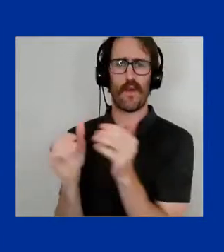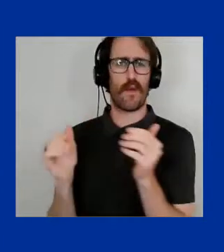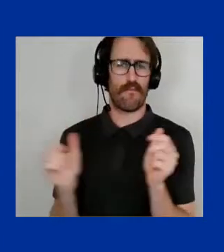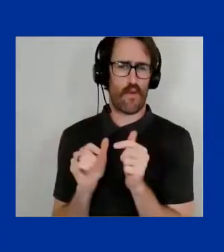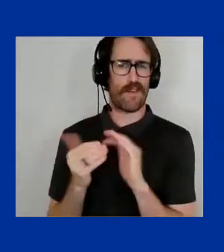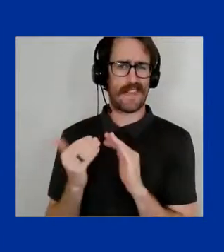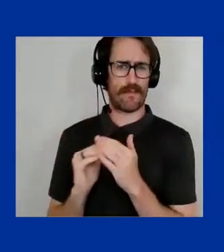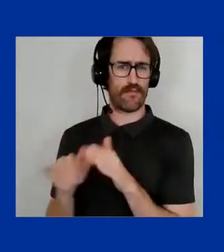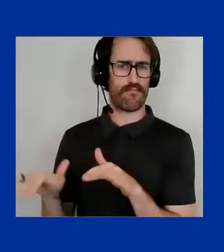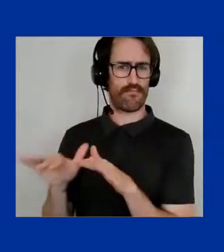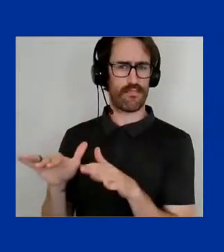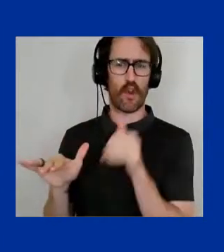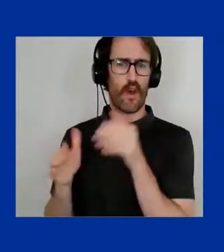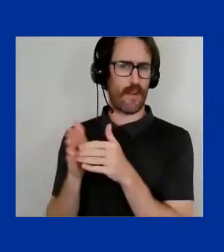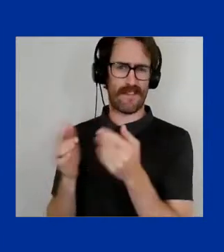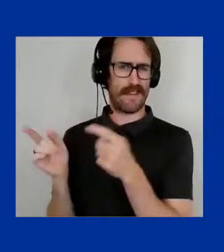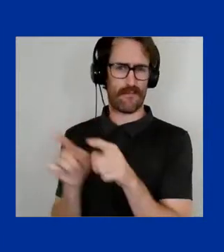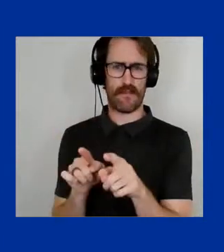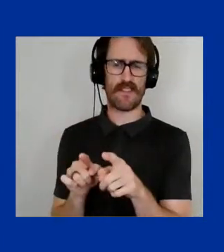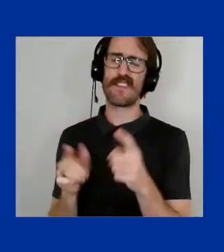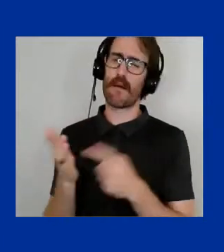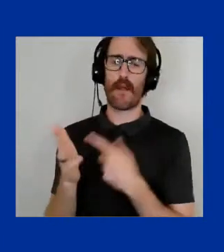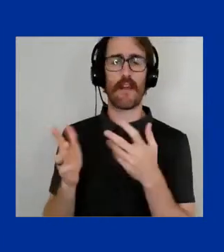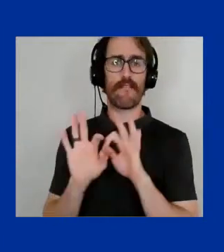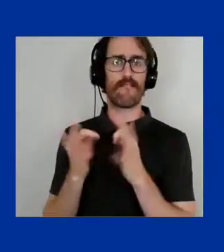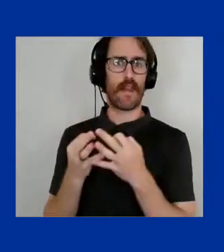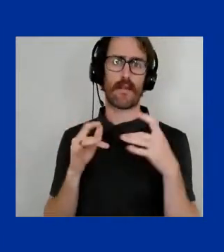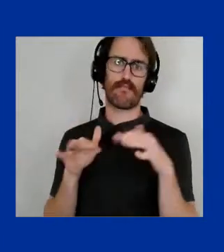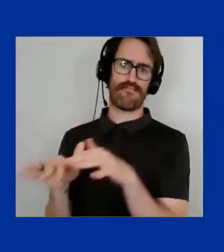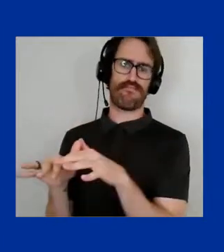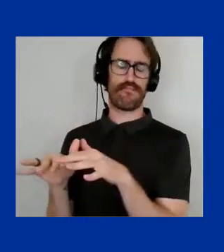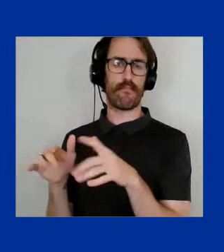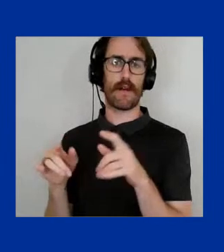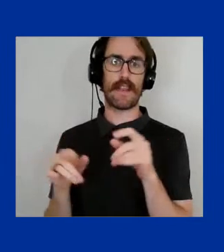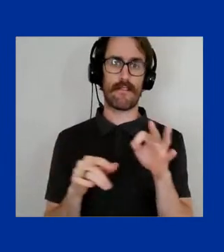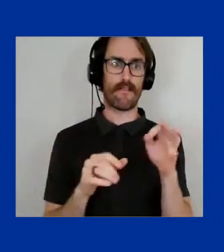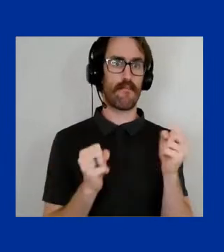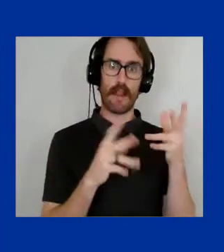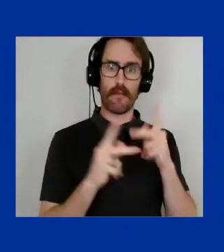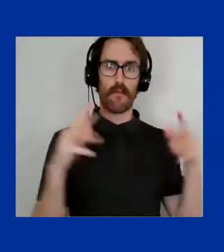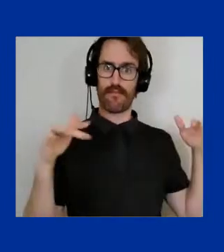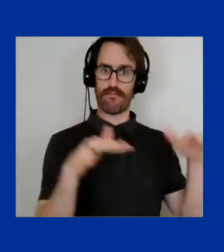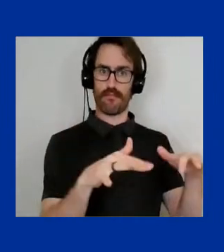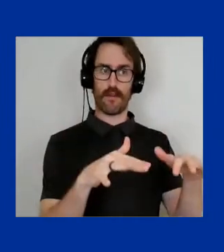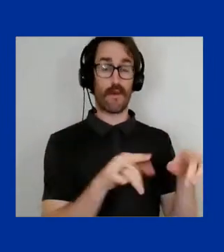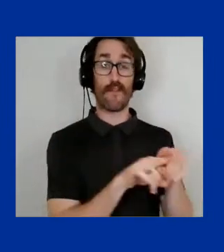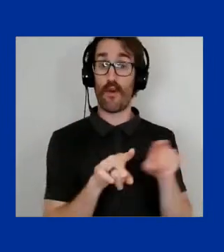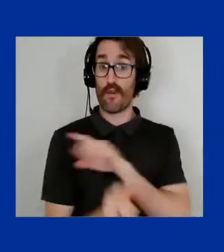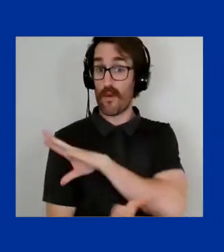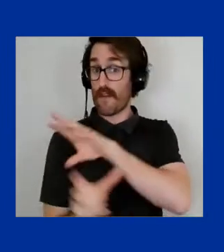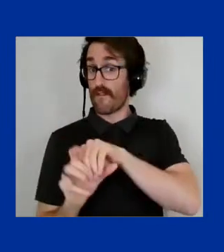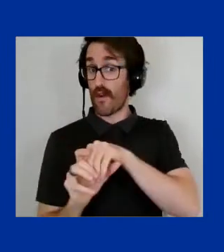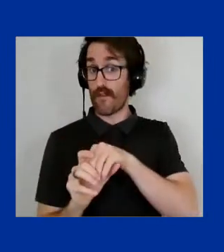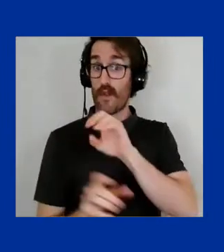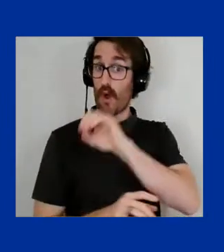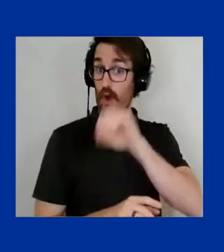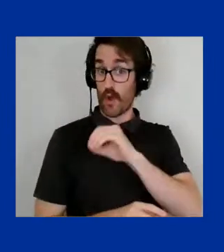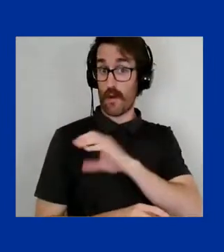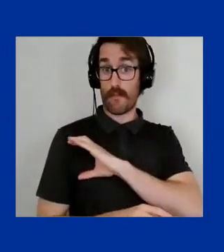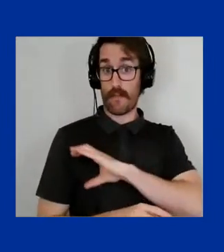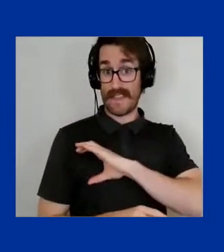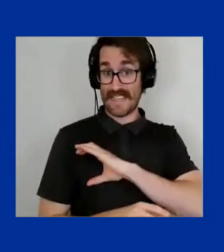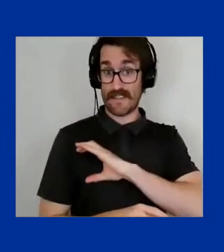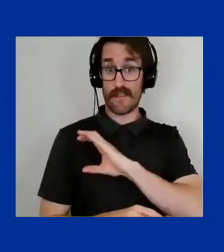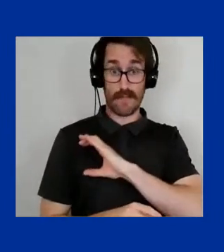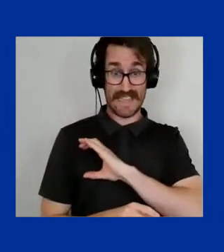happens there except, families enjoying it. Ottawa police are also, bylaw has been the lead since the beginning of this